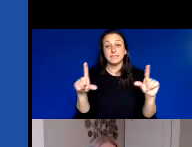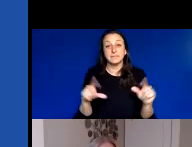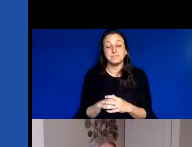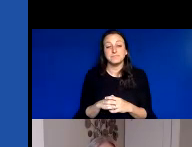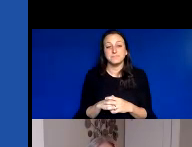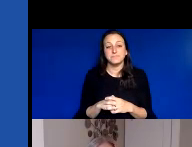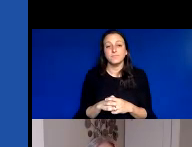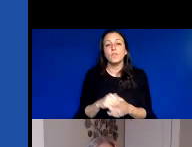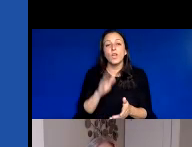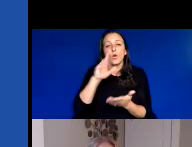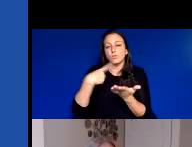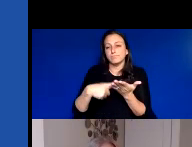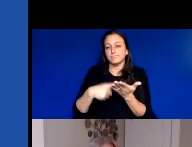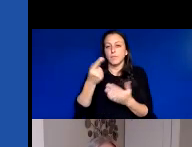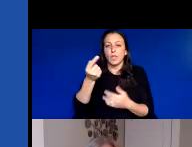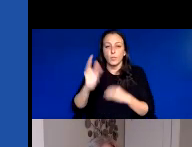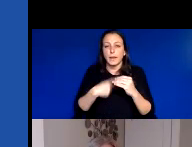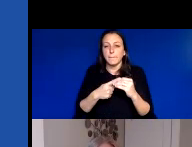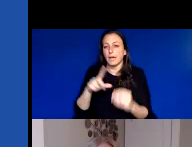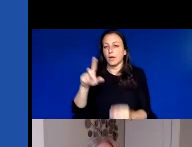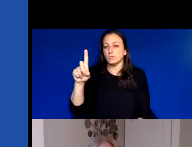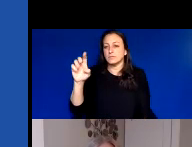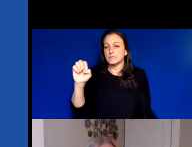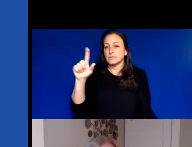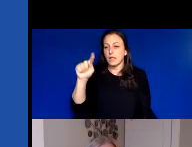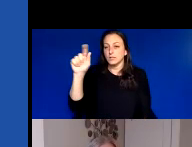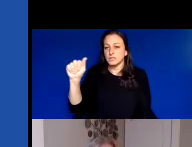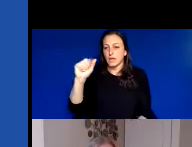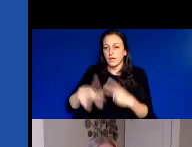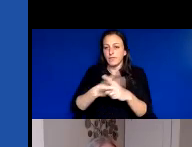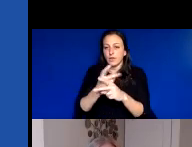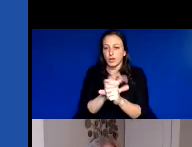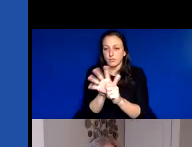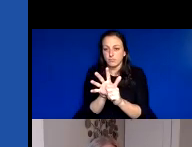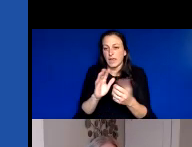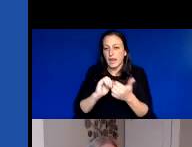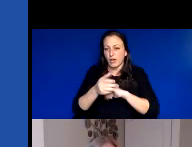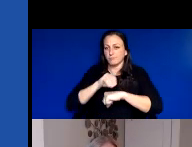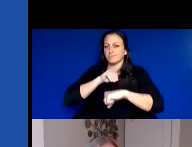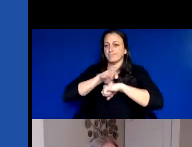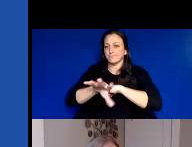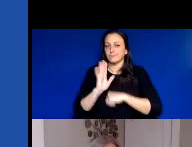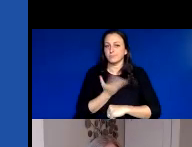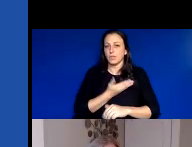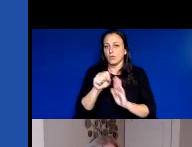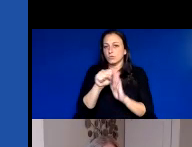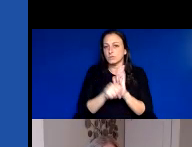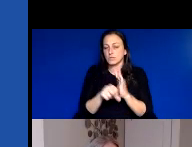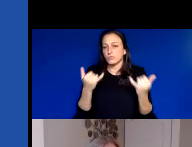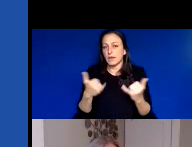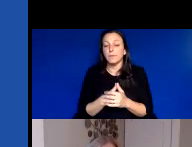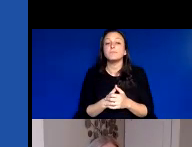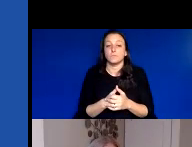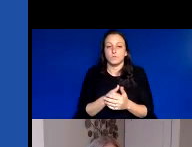So I want to talk a little bit about the Delta variant and the impact that it is having on Colorado right now. So just to refresh